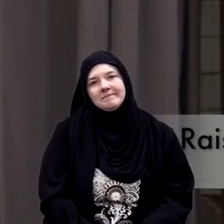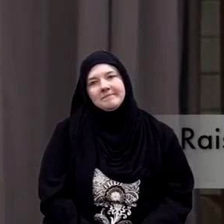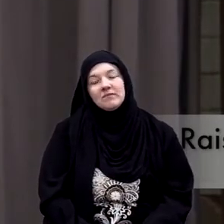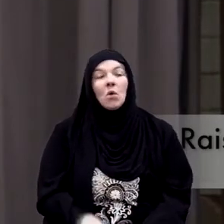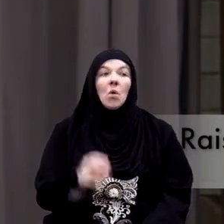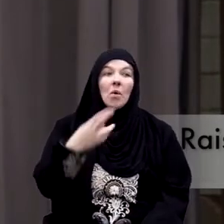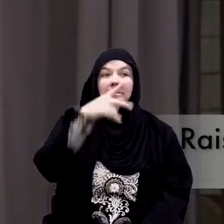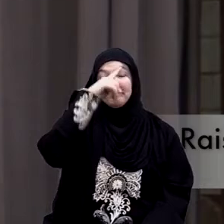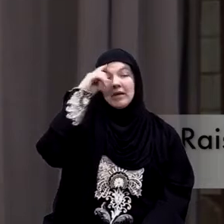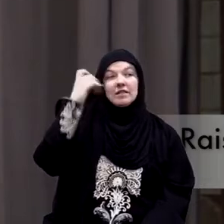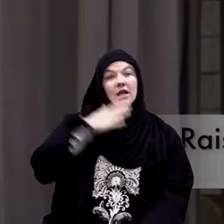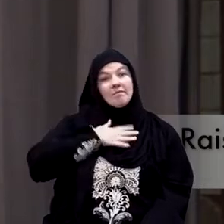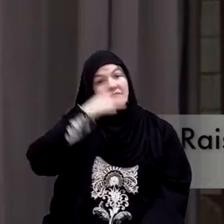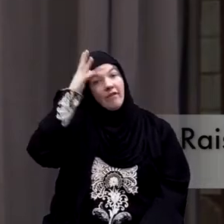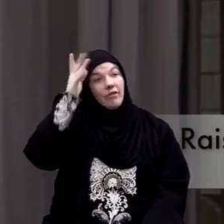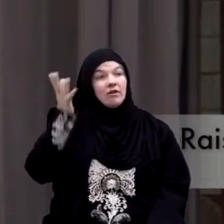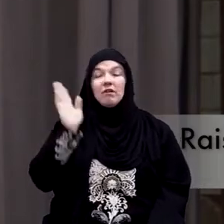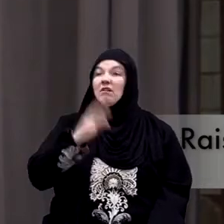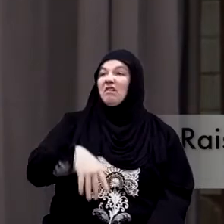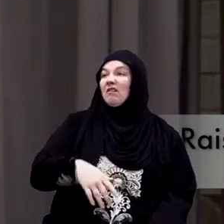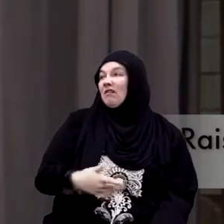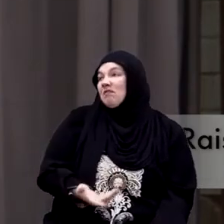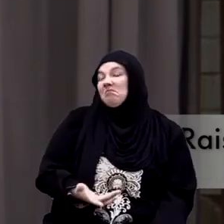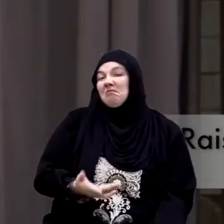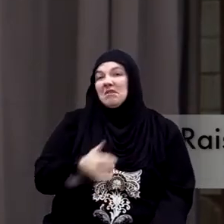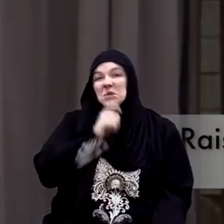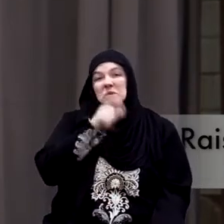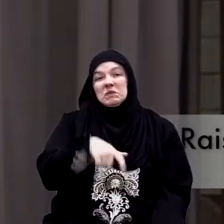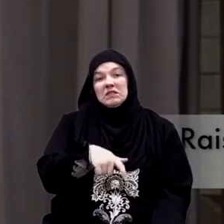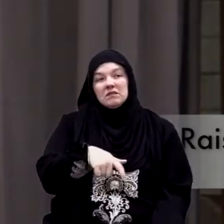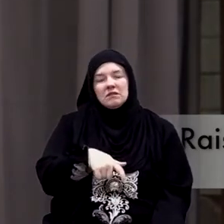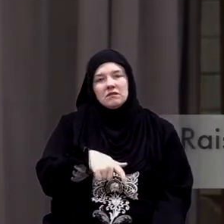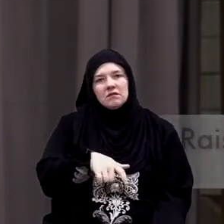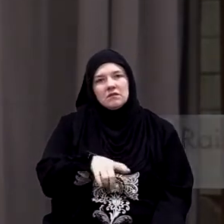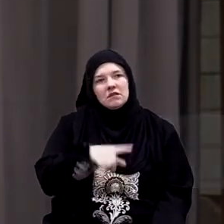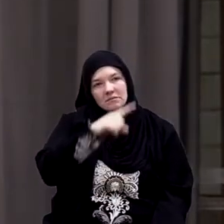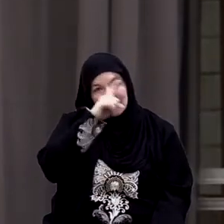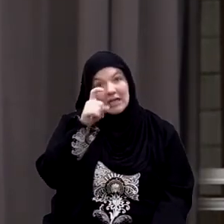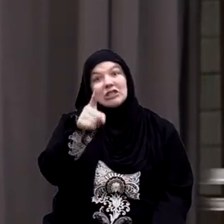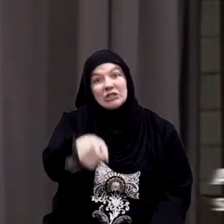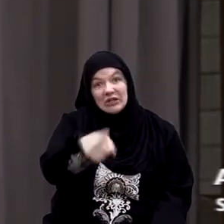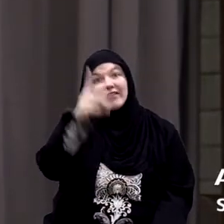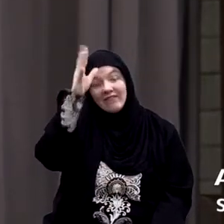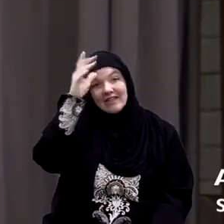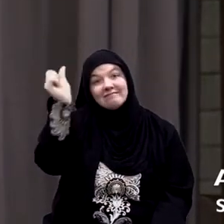Oh, because I am the father? Is this an excuse? It is because you are the